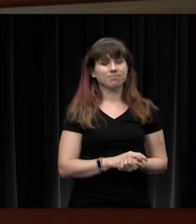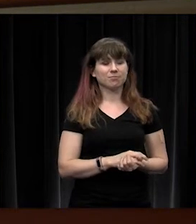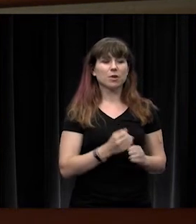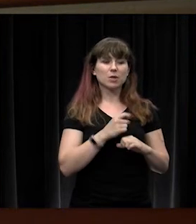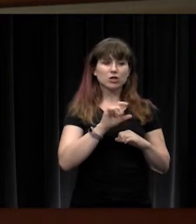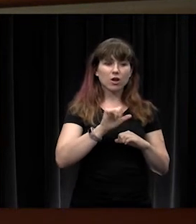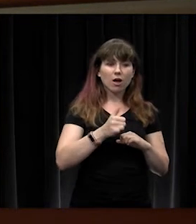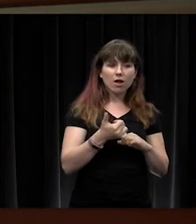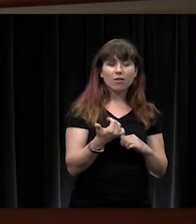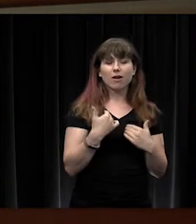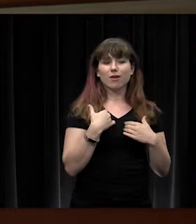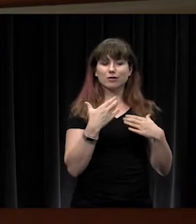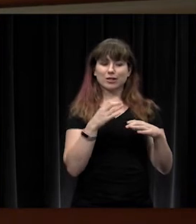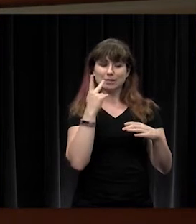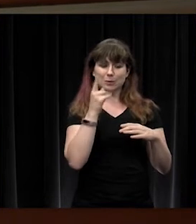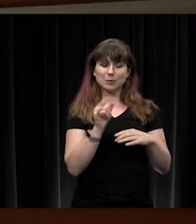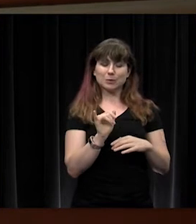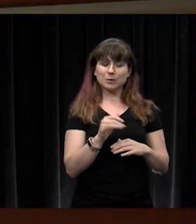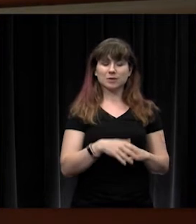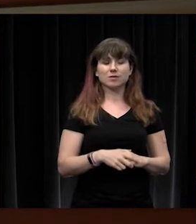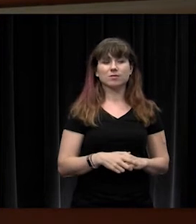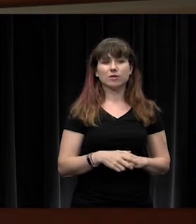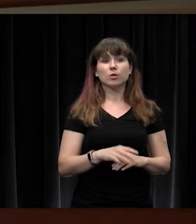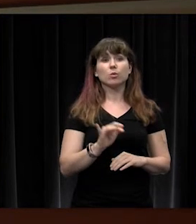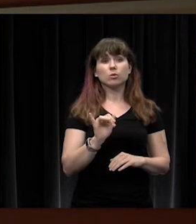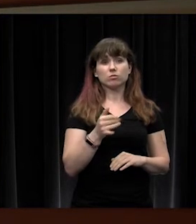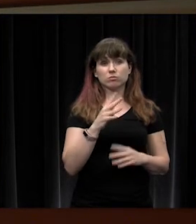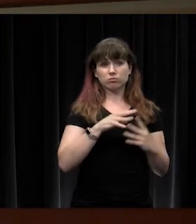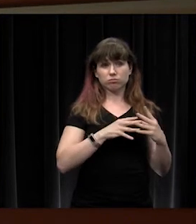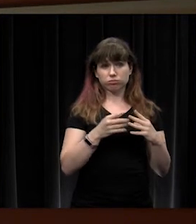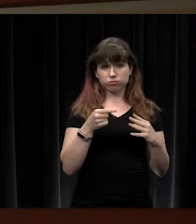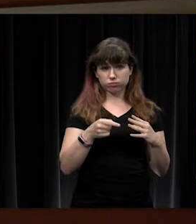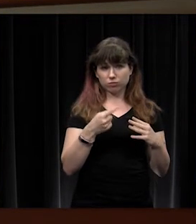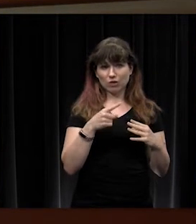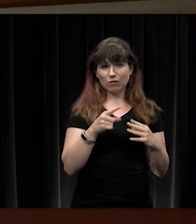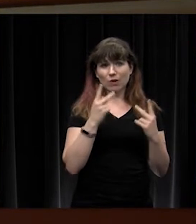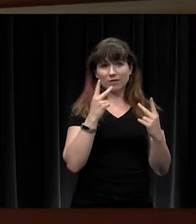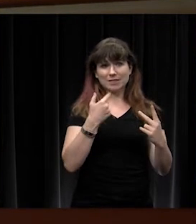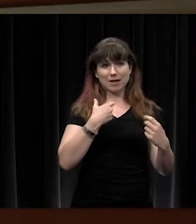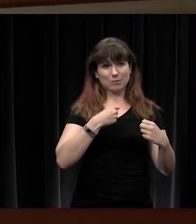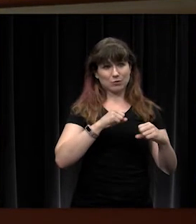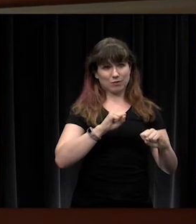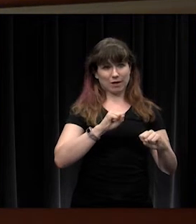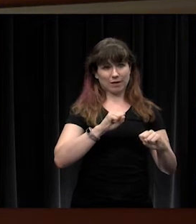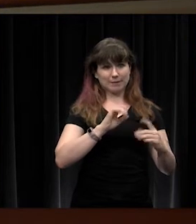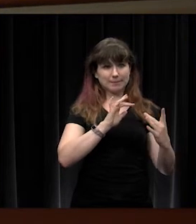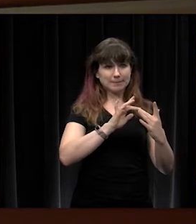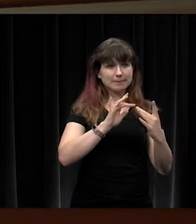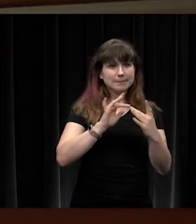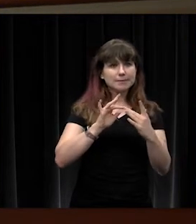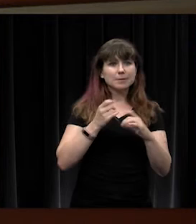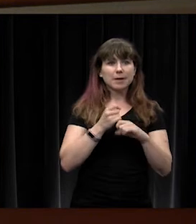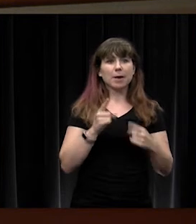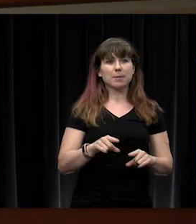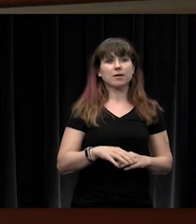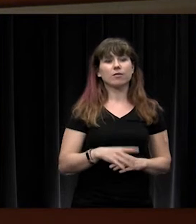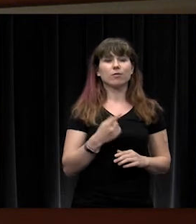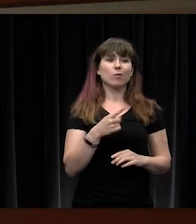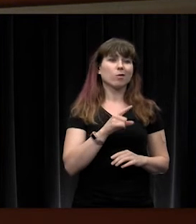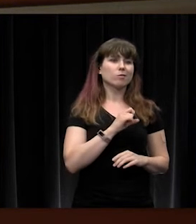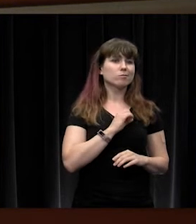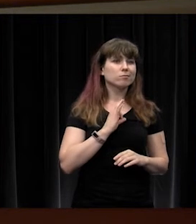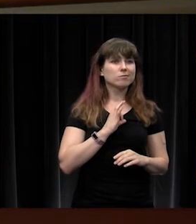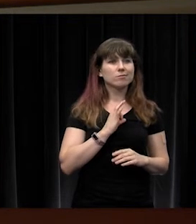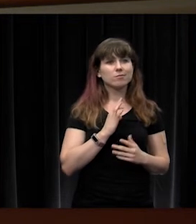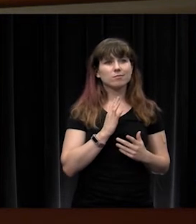you too. And then you'll see a schedule of visits that I'm trying to make to our staff,